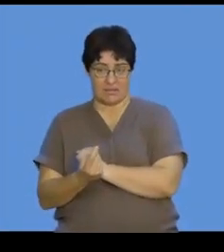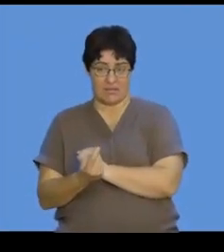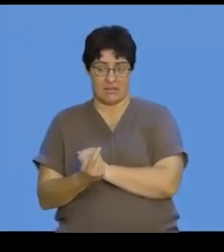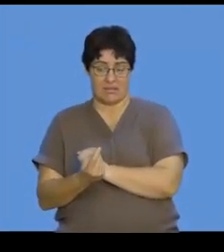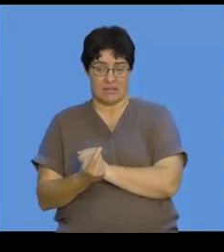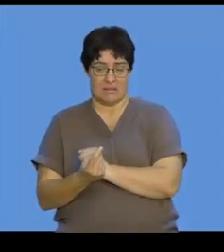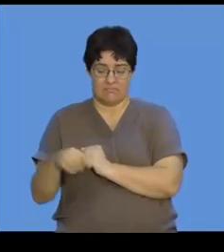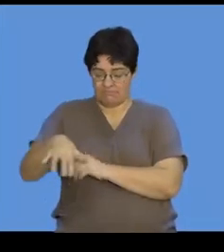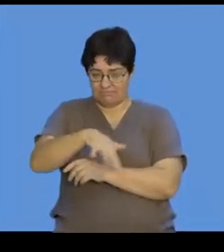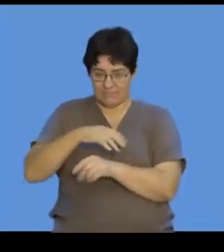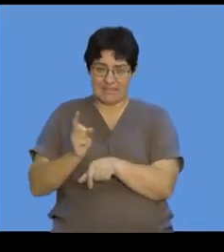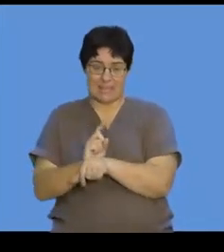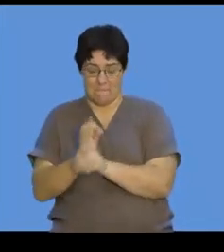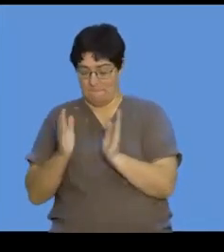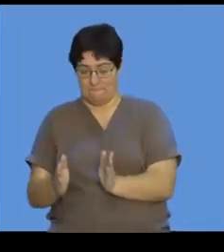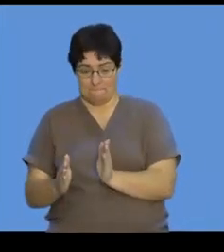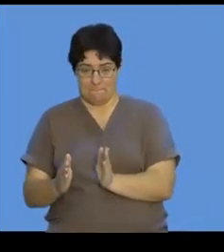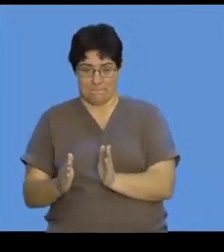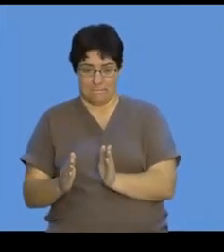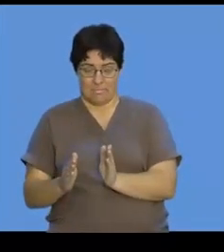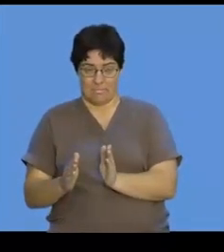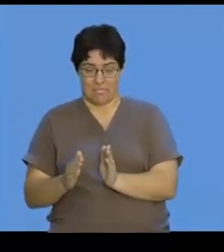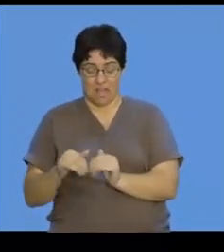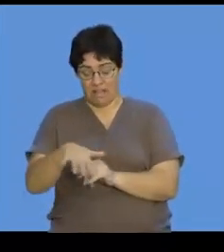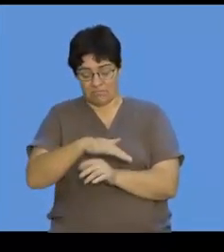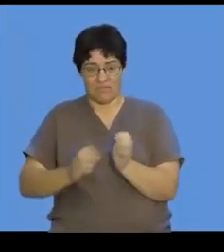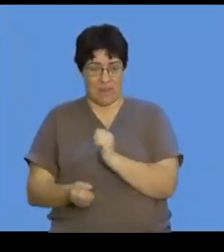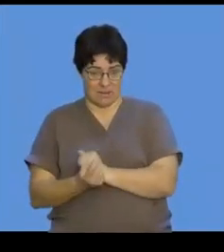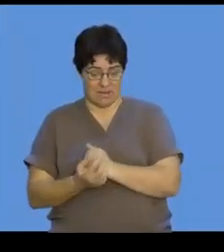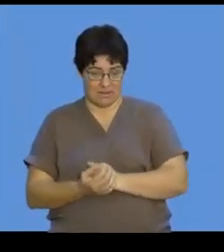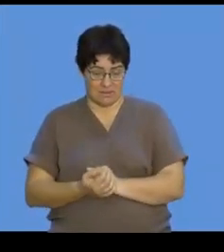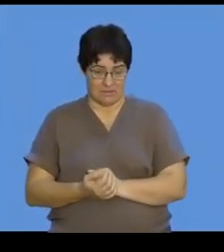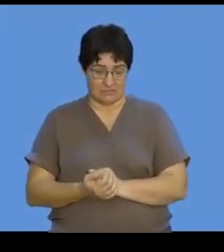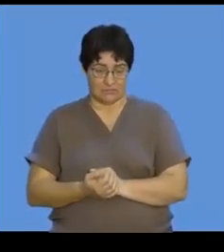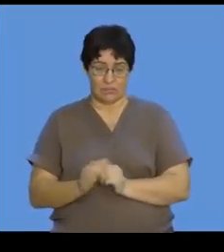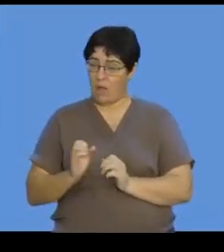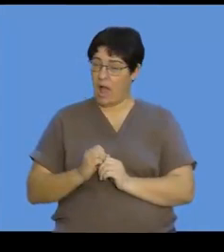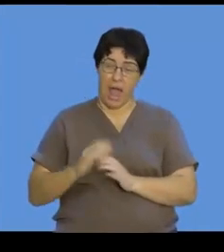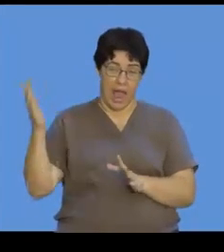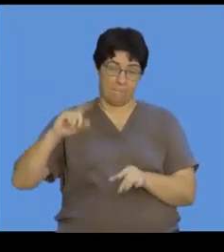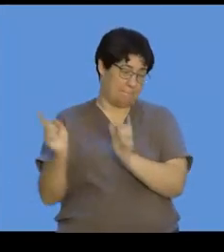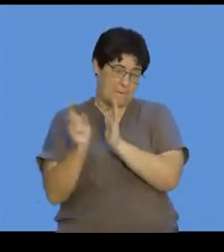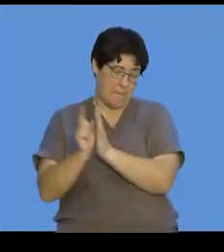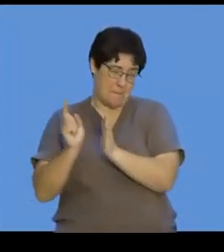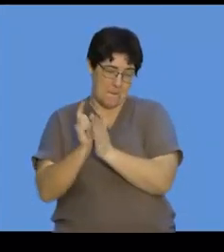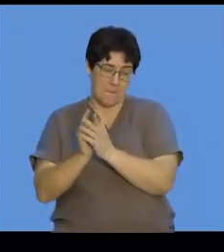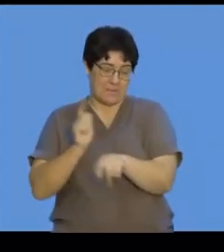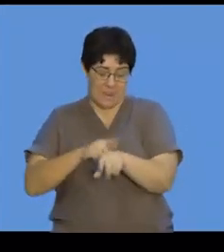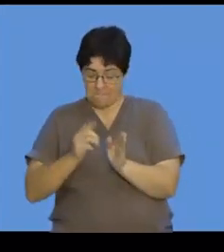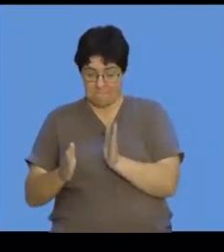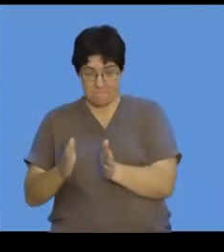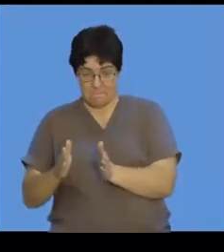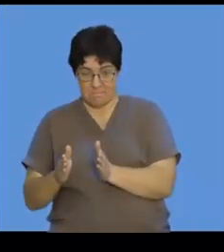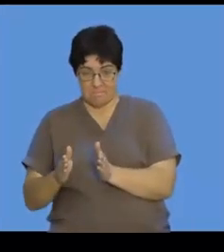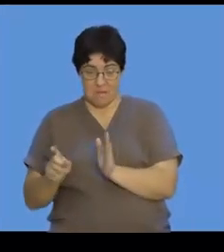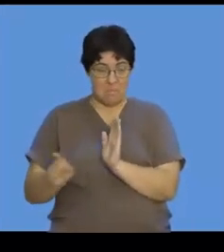in a given time, on a surface. So if there is a higher frequency of collision between the particles and the walls